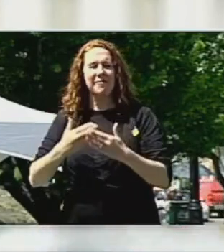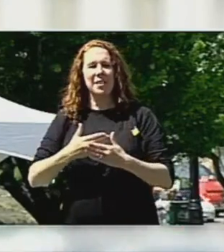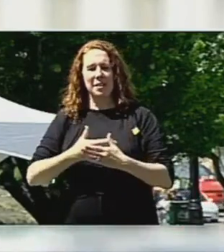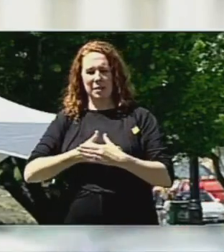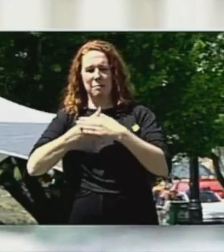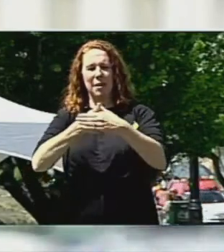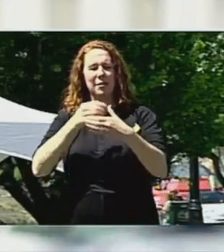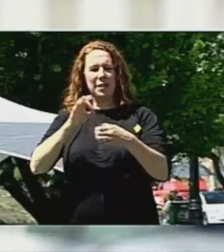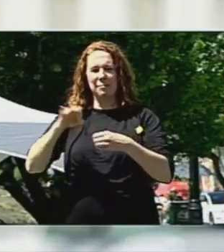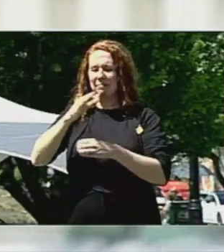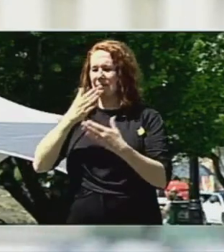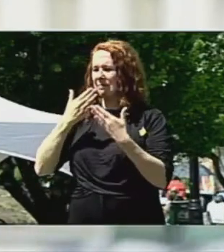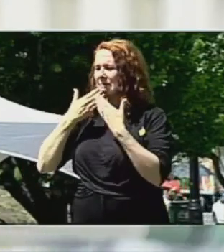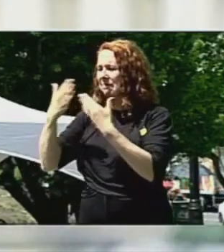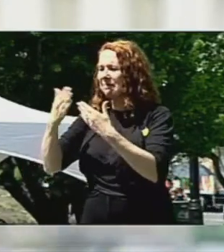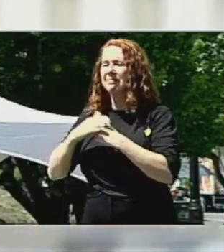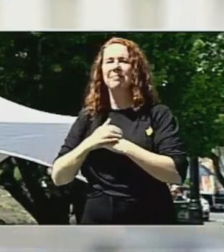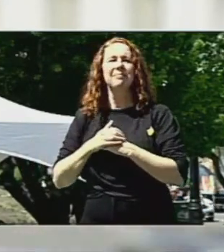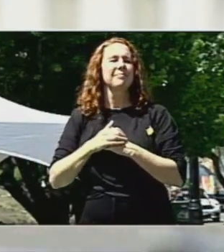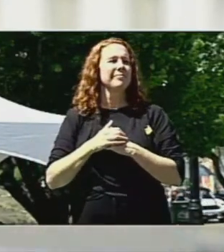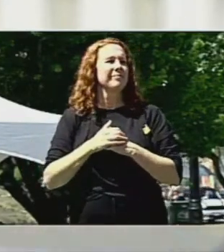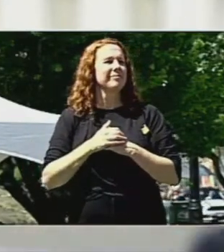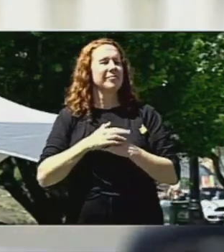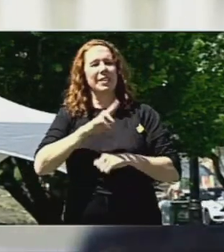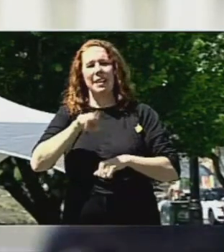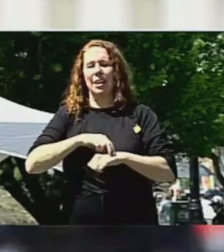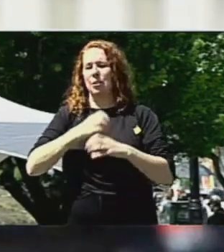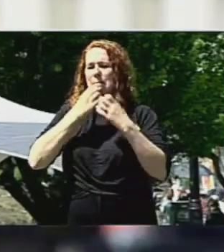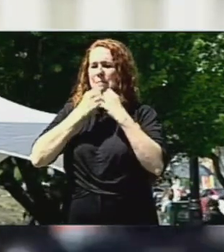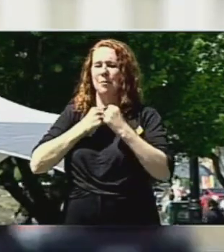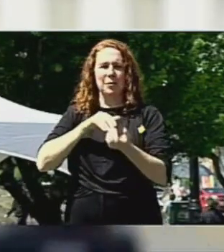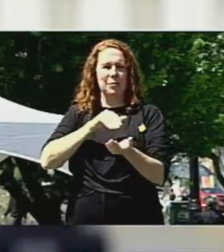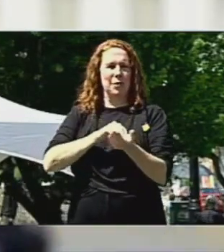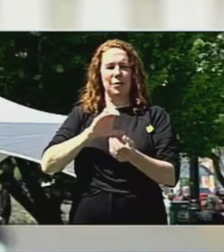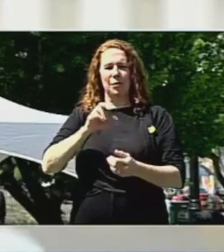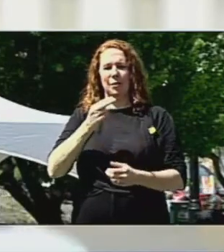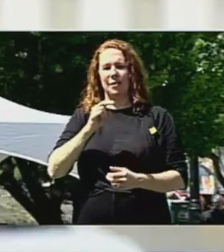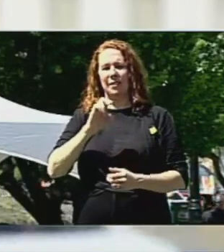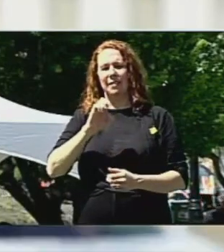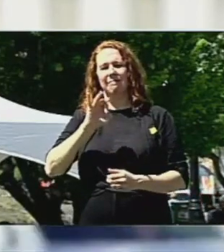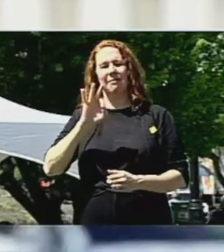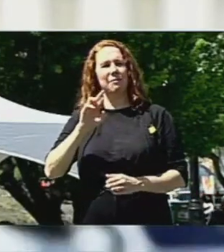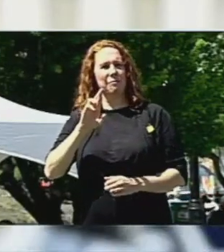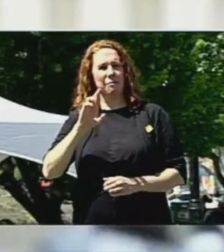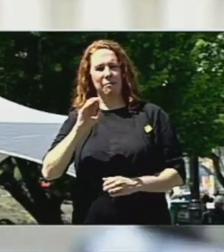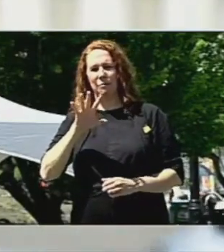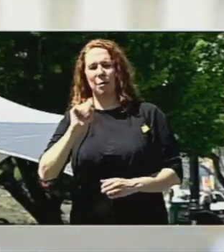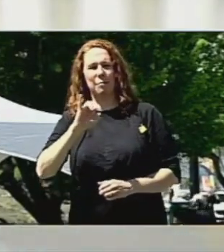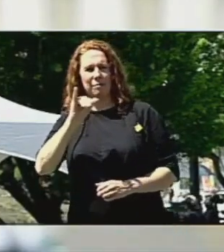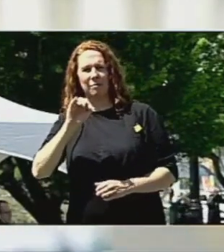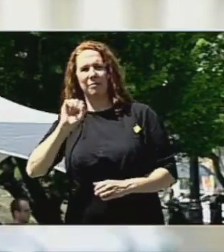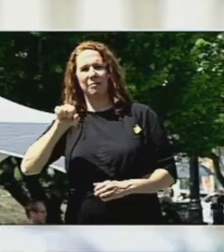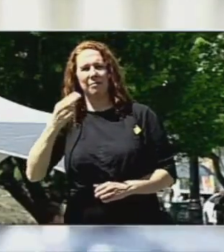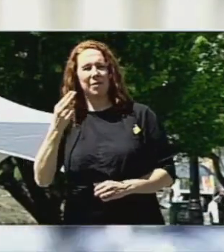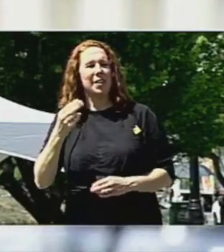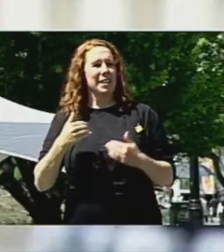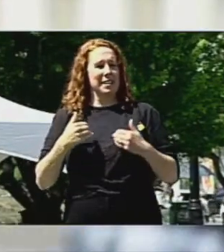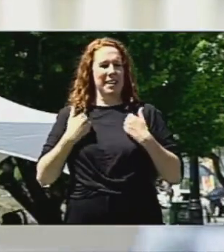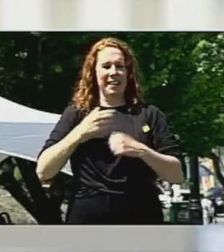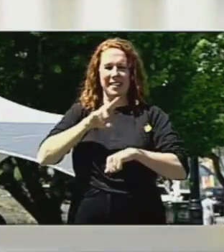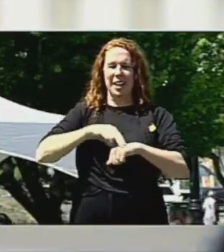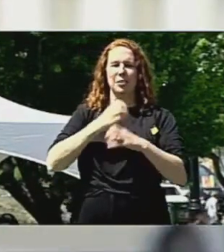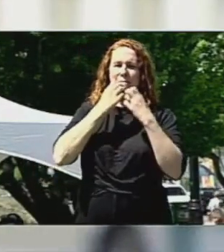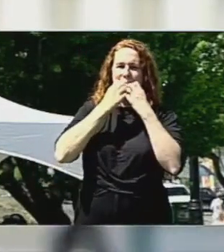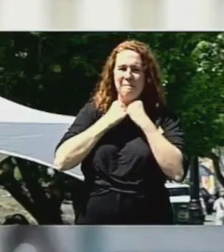Butterflies in Spirit, our National Treasure, Dr. Chief Robert Joseph, our young National Treasure,